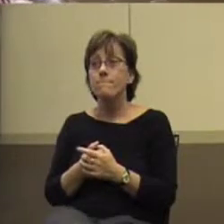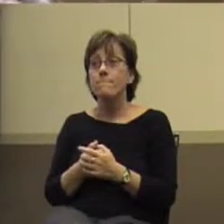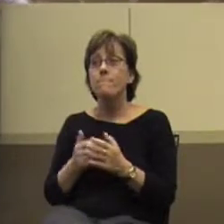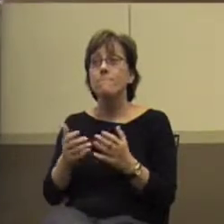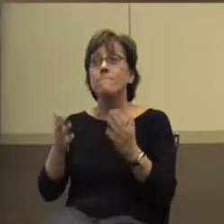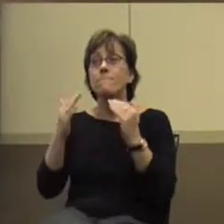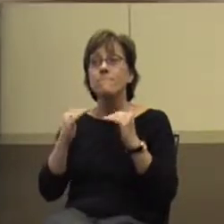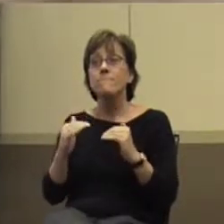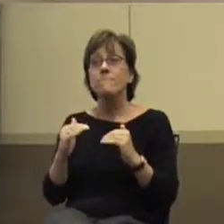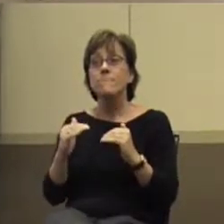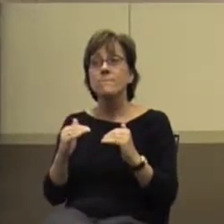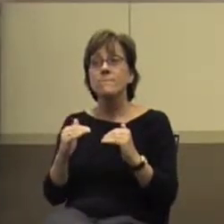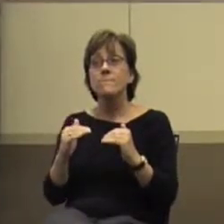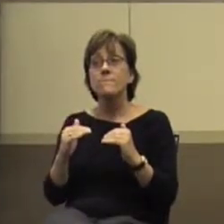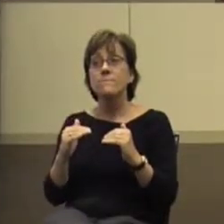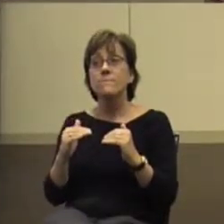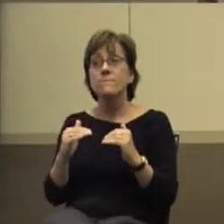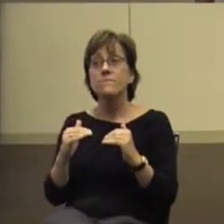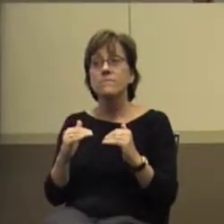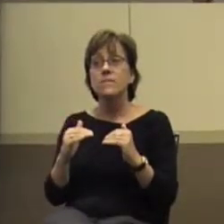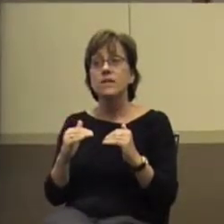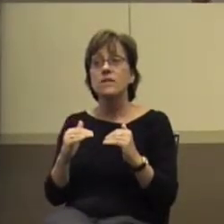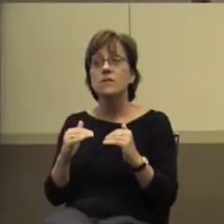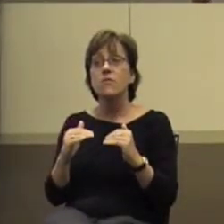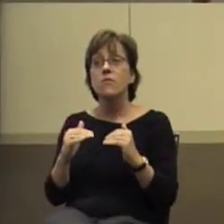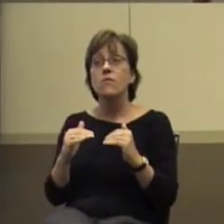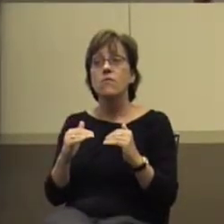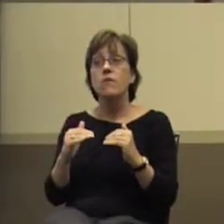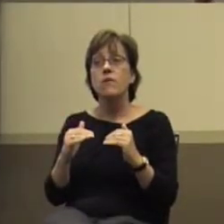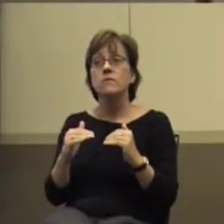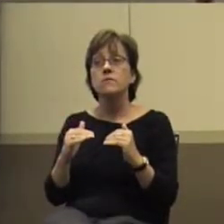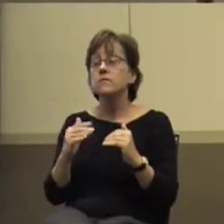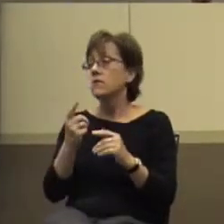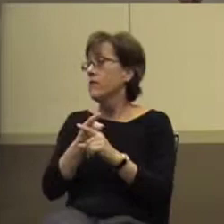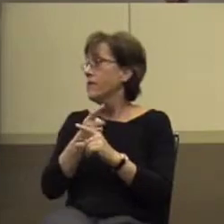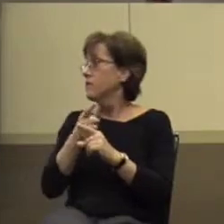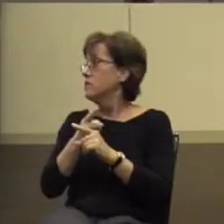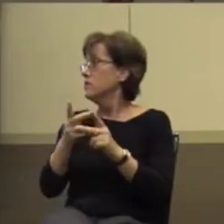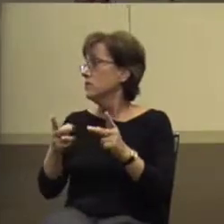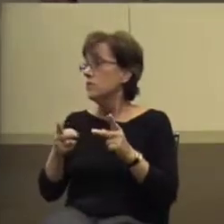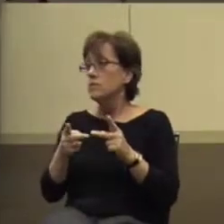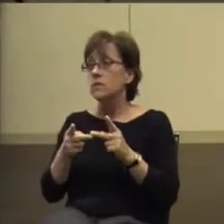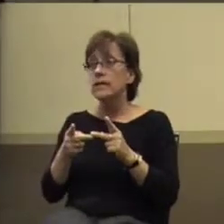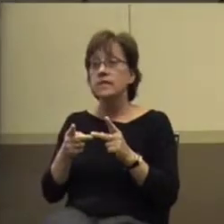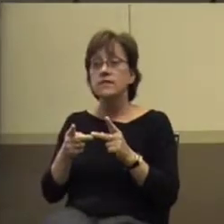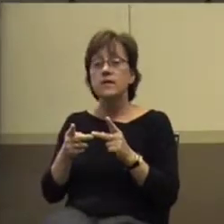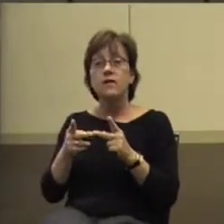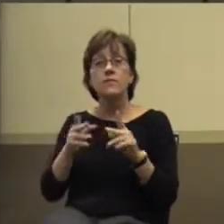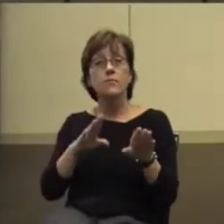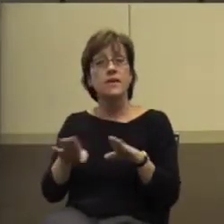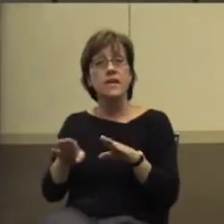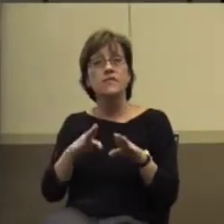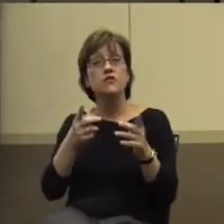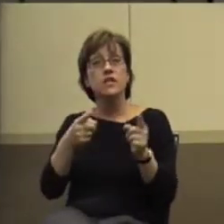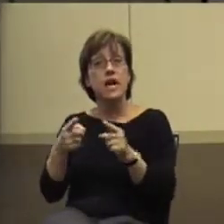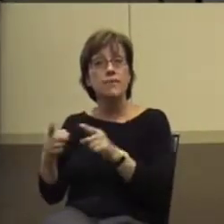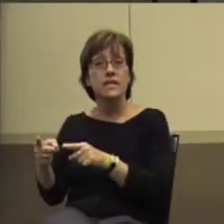The next, what if she's, whenever the correct replacement behavior is happening,